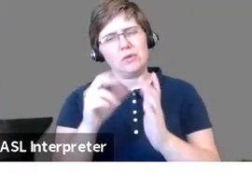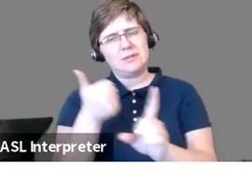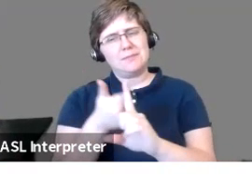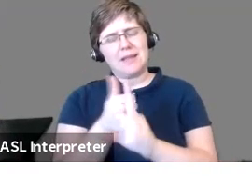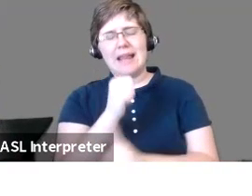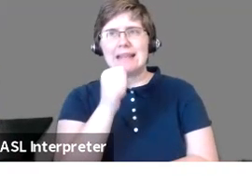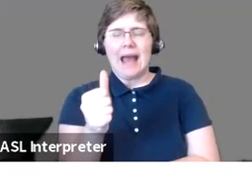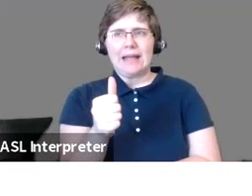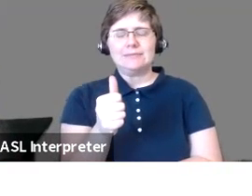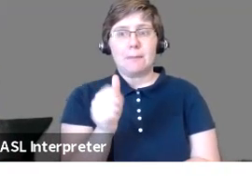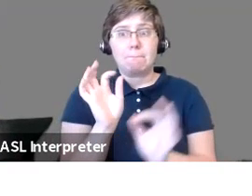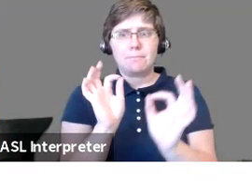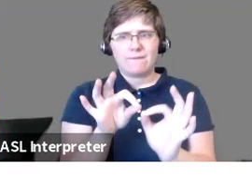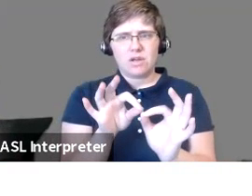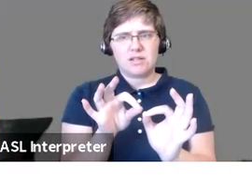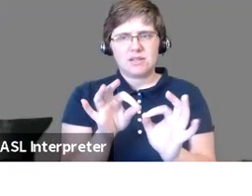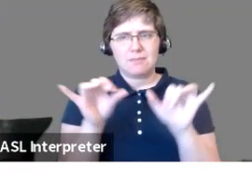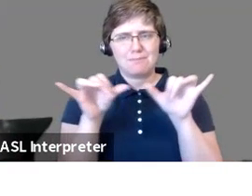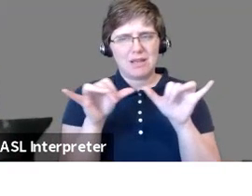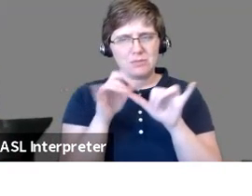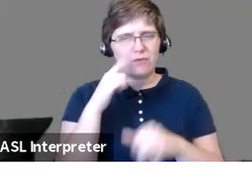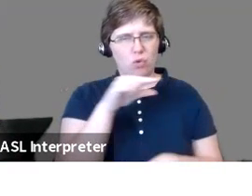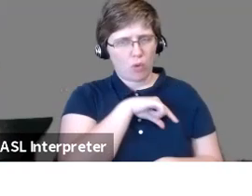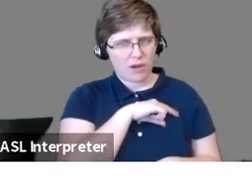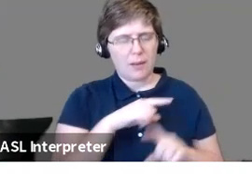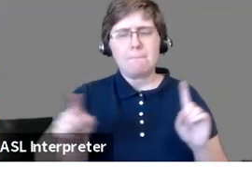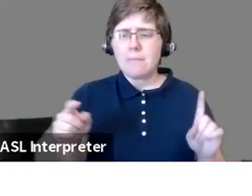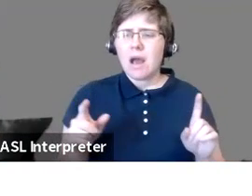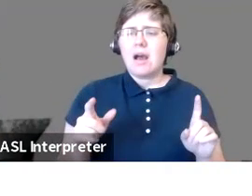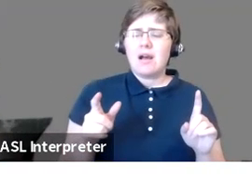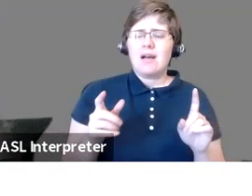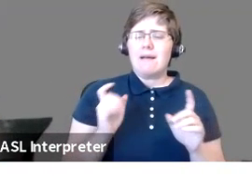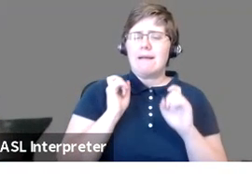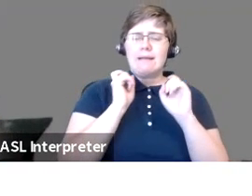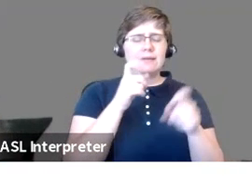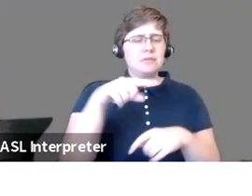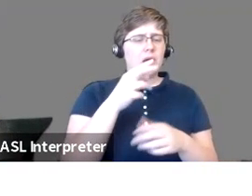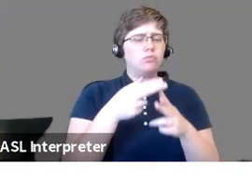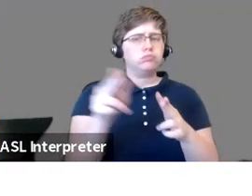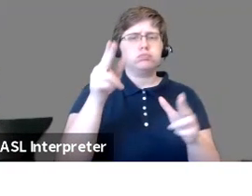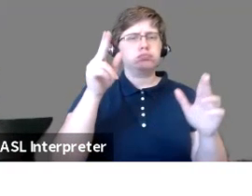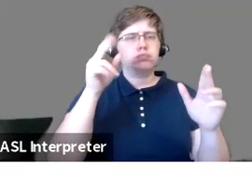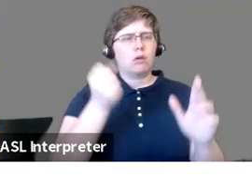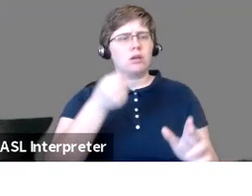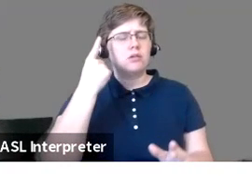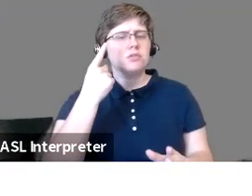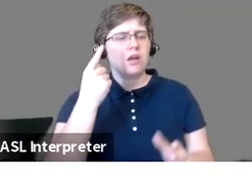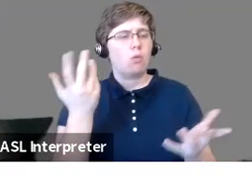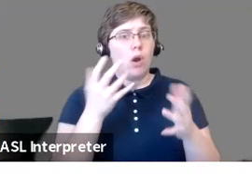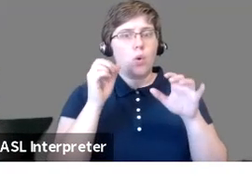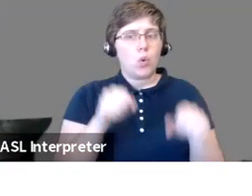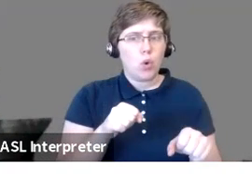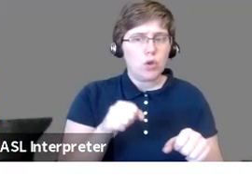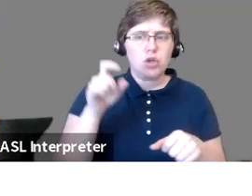not a perfect way of measuring quality, but it gives individuals a quick snapshot of maybe what they could or